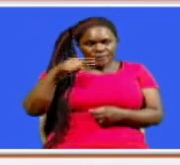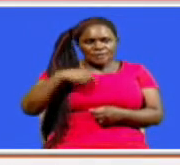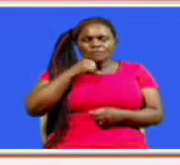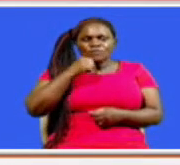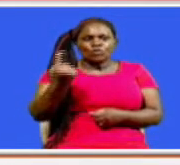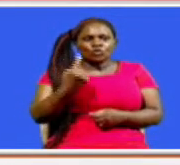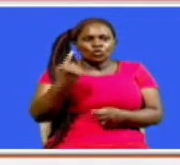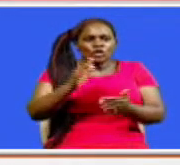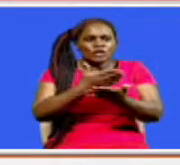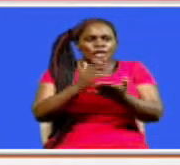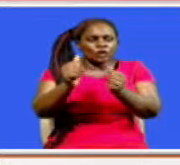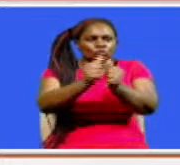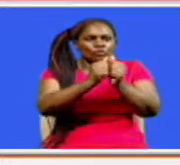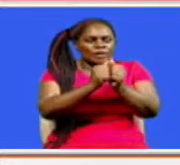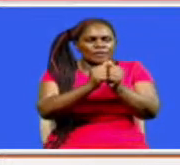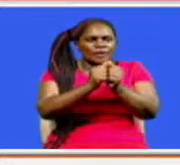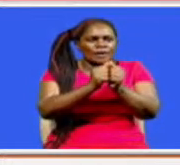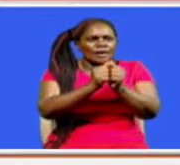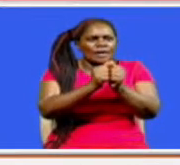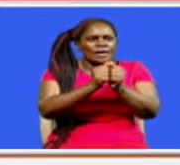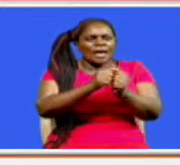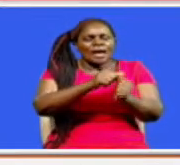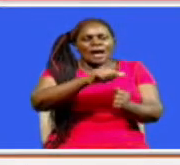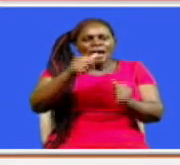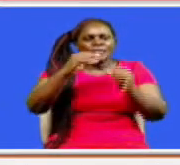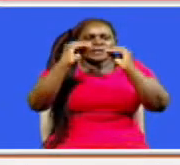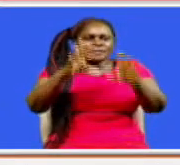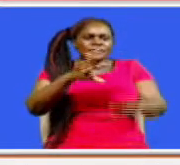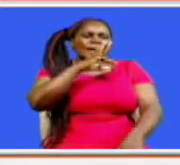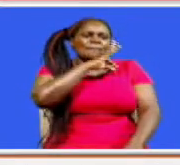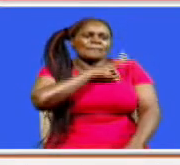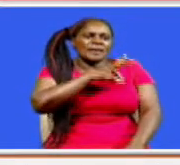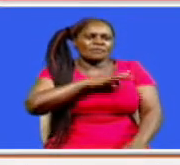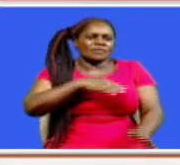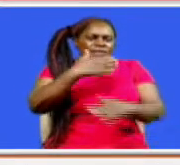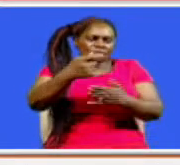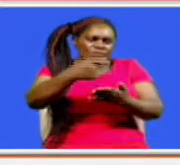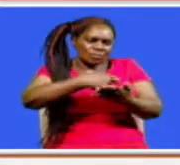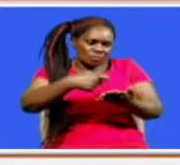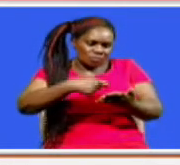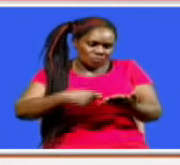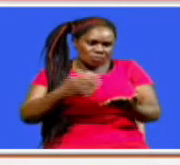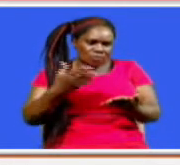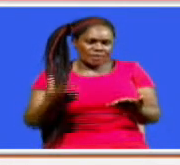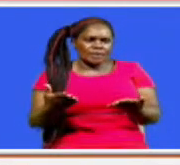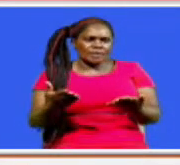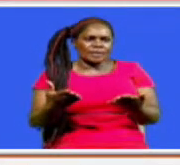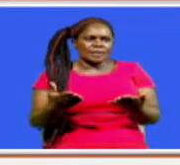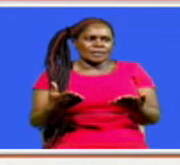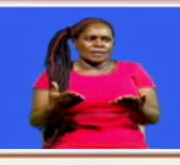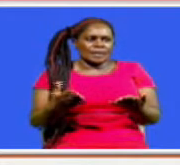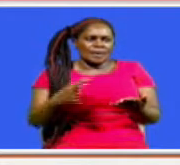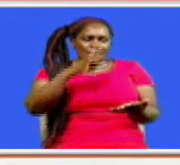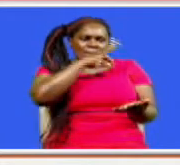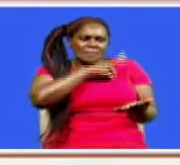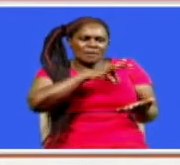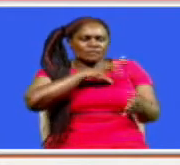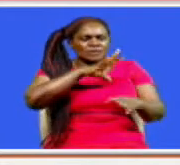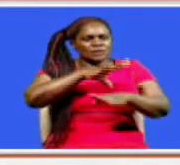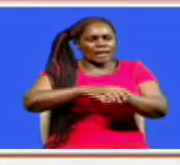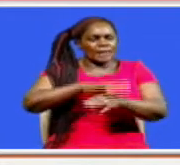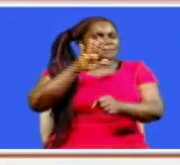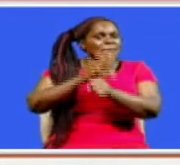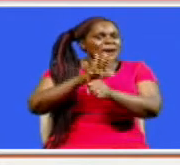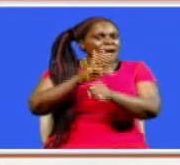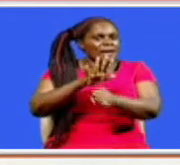all teachers together, and every other teacher benefited after we signed this CBA. Okay. And they benefited in